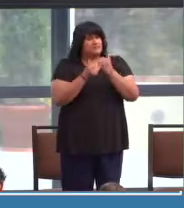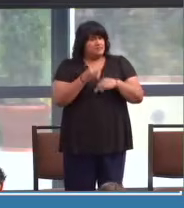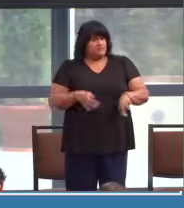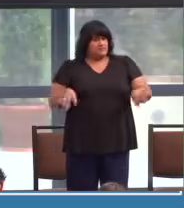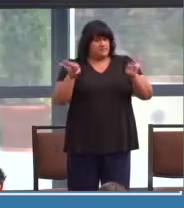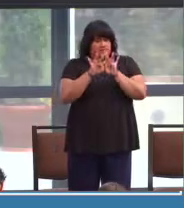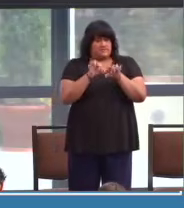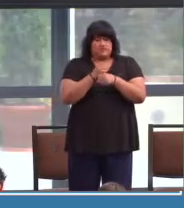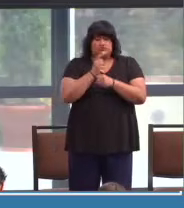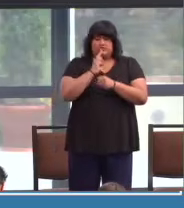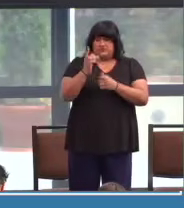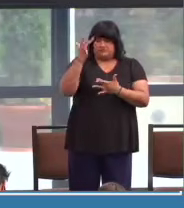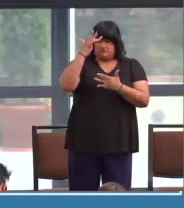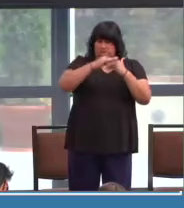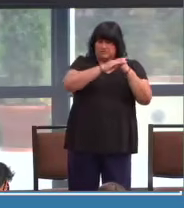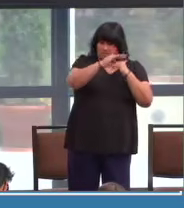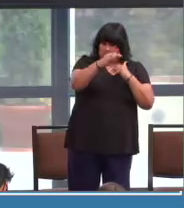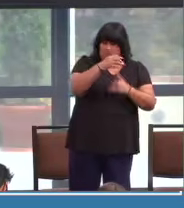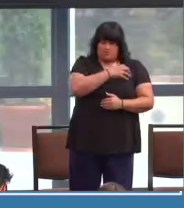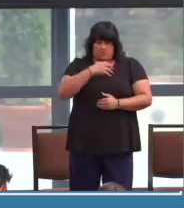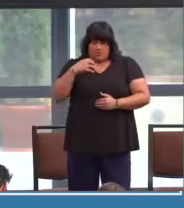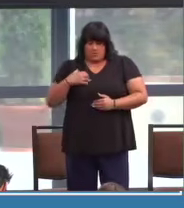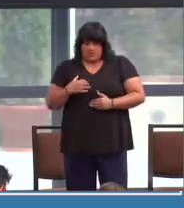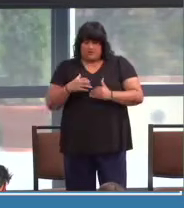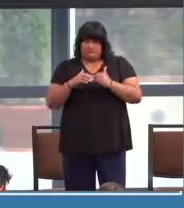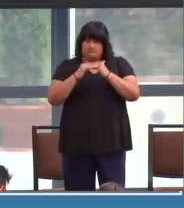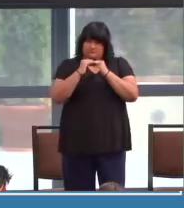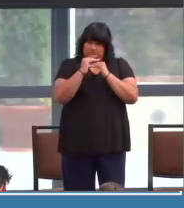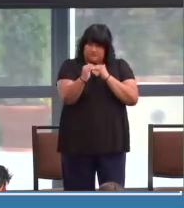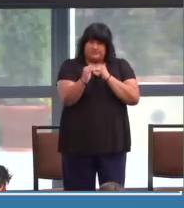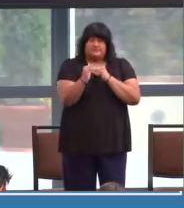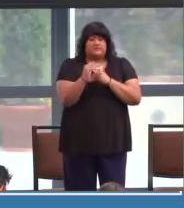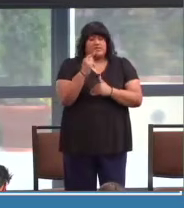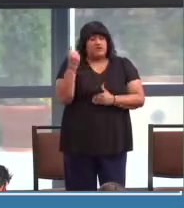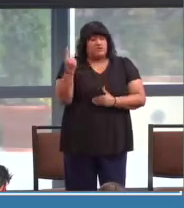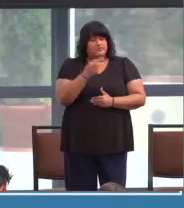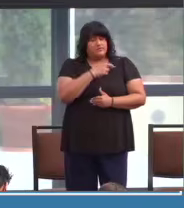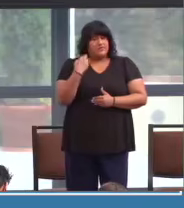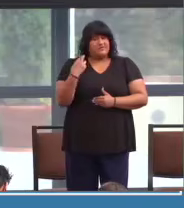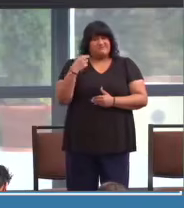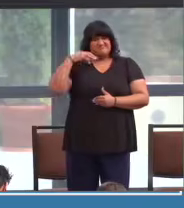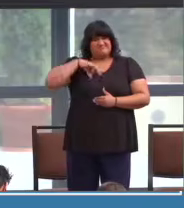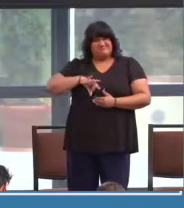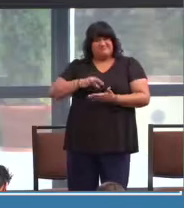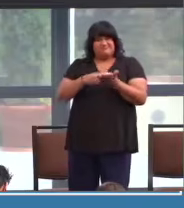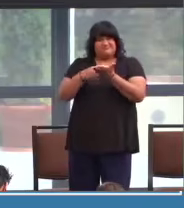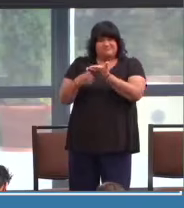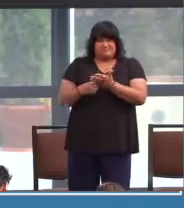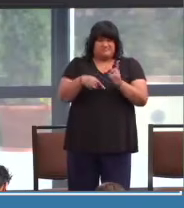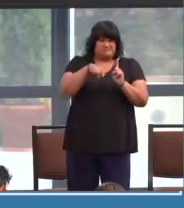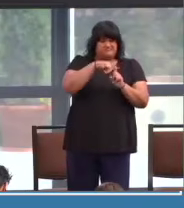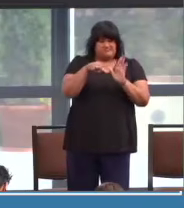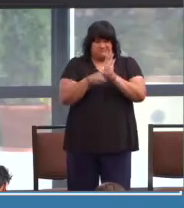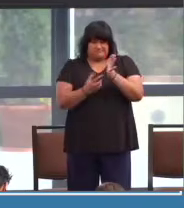disease is stable, making sure the organ is stable. So it's always a risk-benefit discussion too, and it depends on which organ is